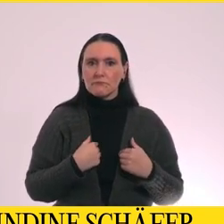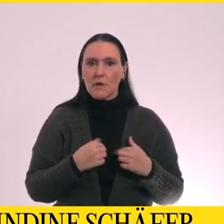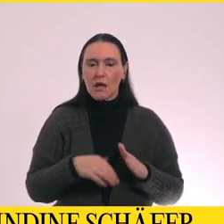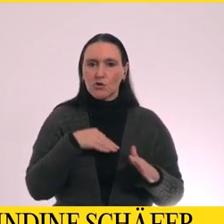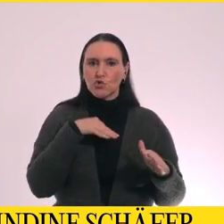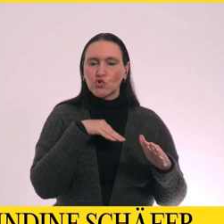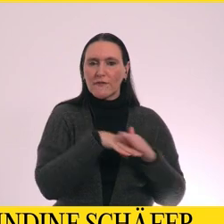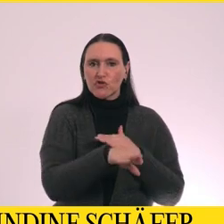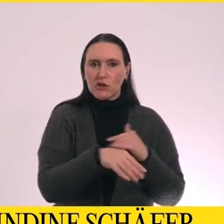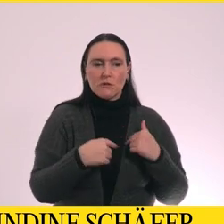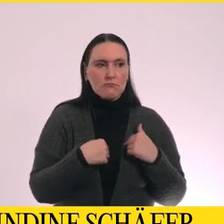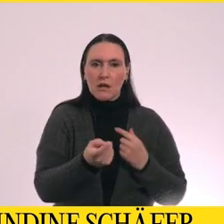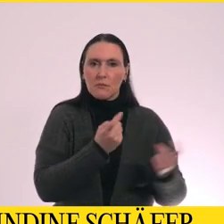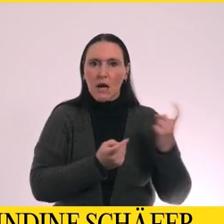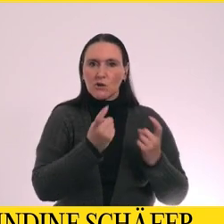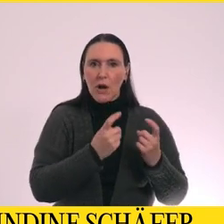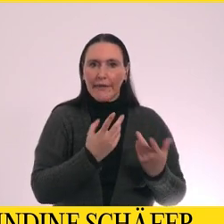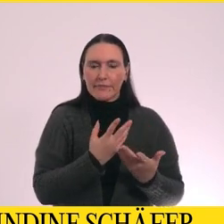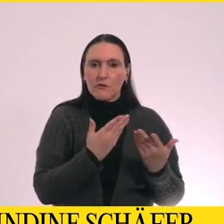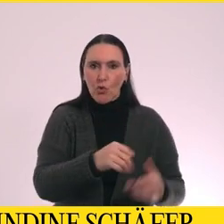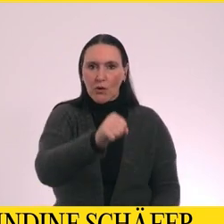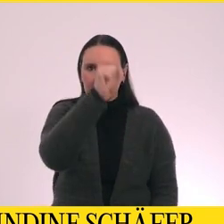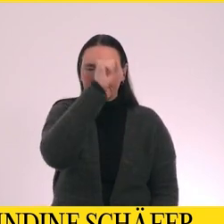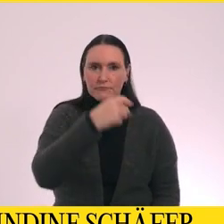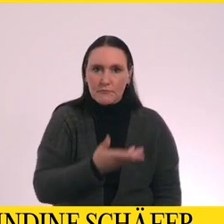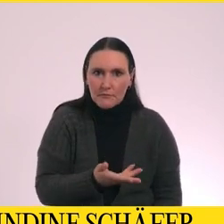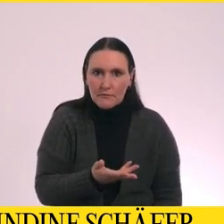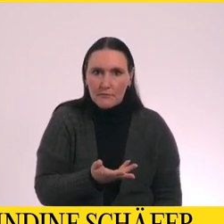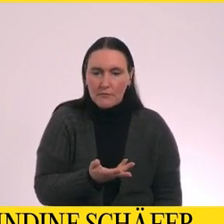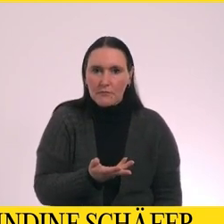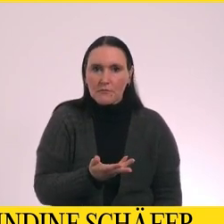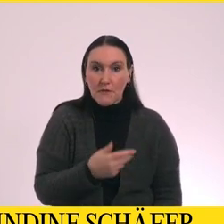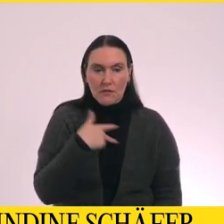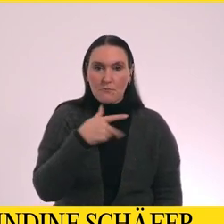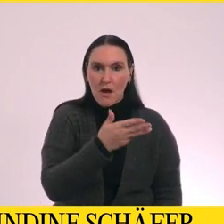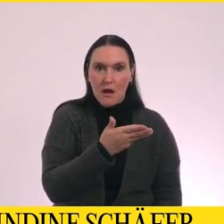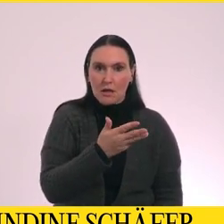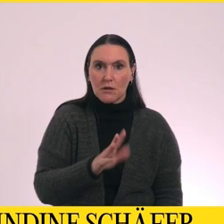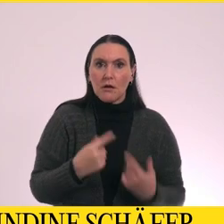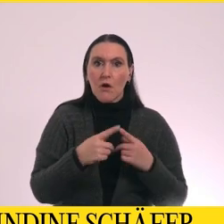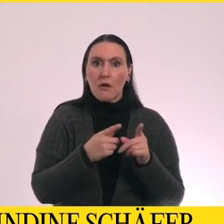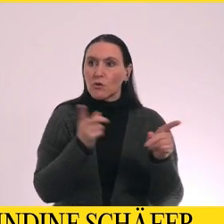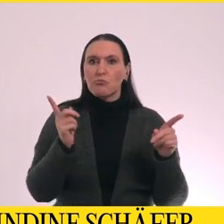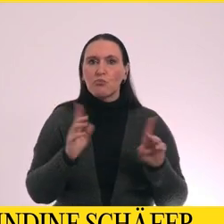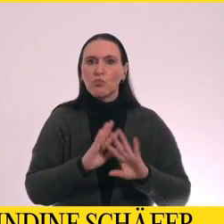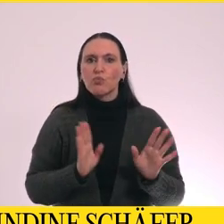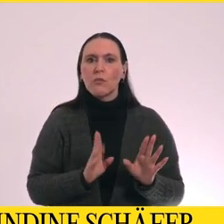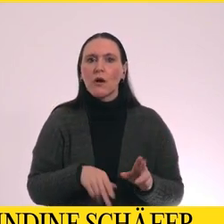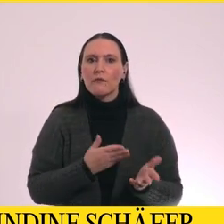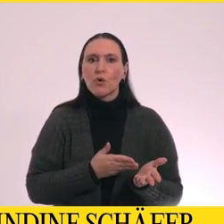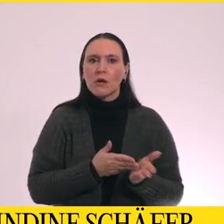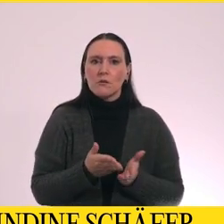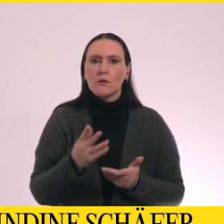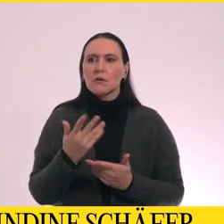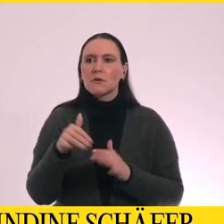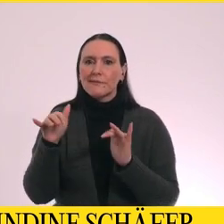which in so many countries means that, you know, eventually you are going to become something else. You are going to be a permanent resident, or you are